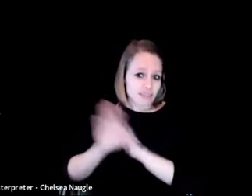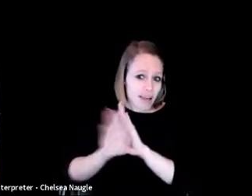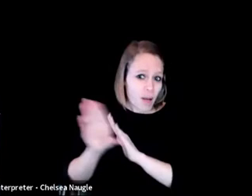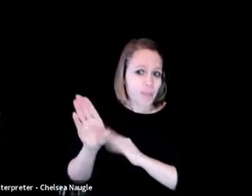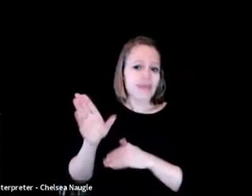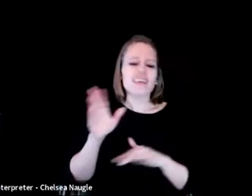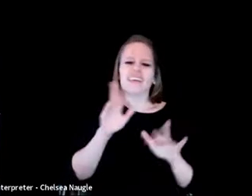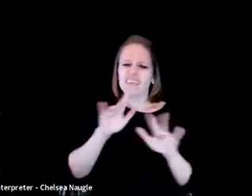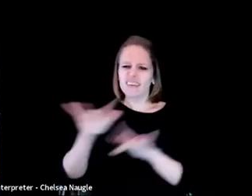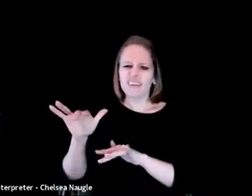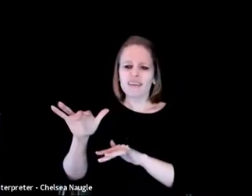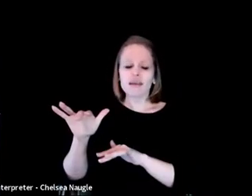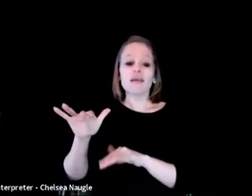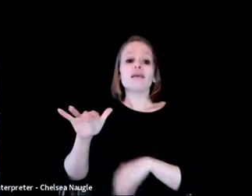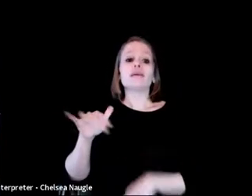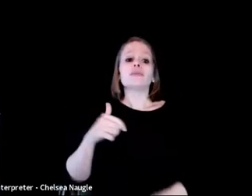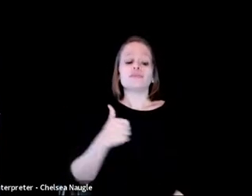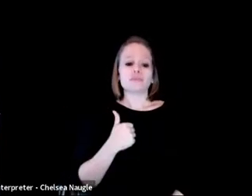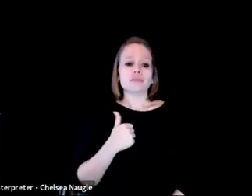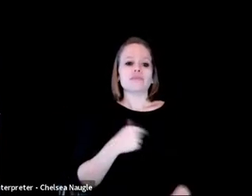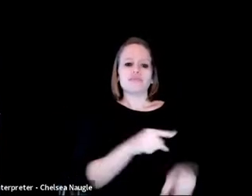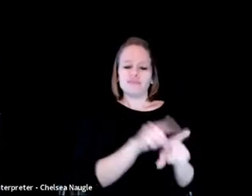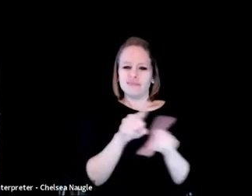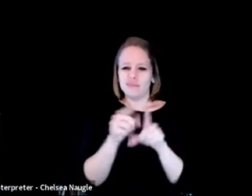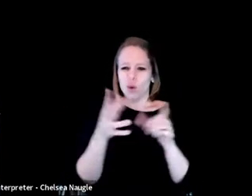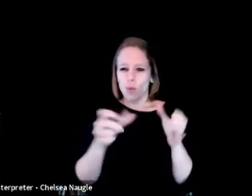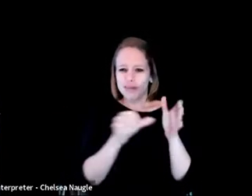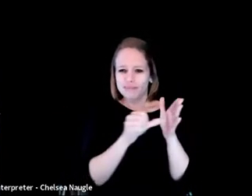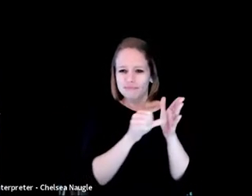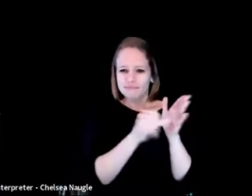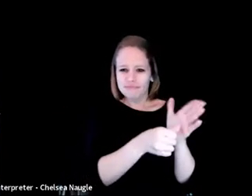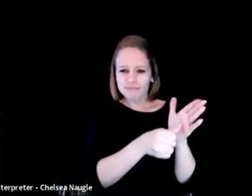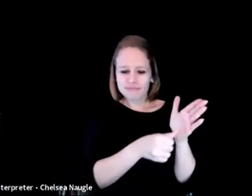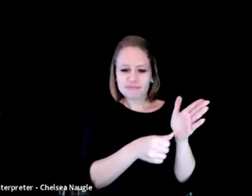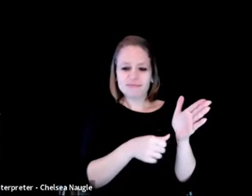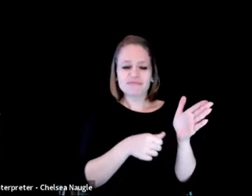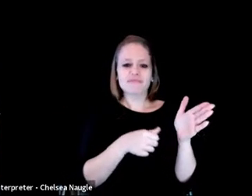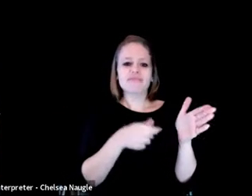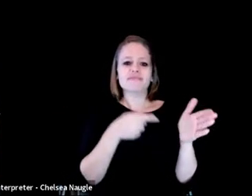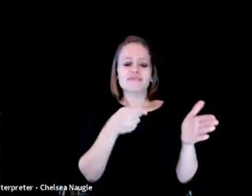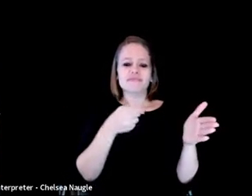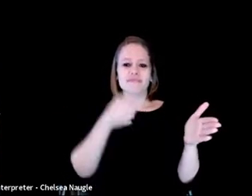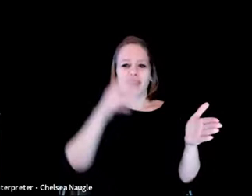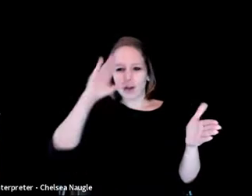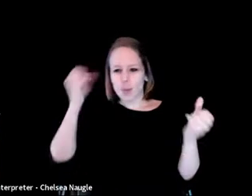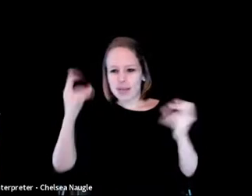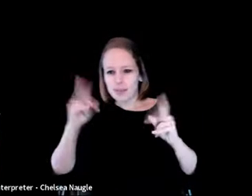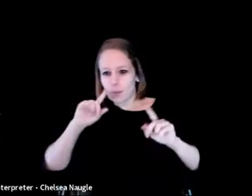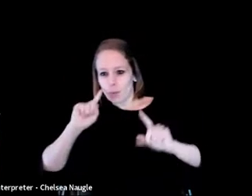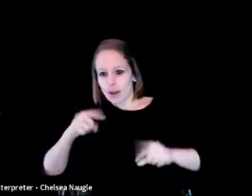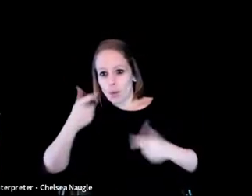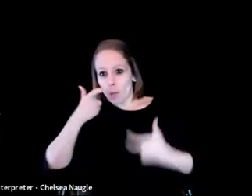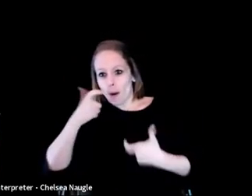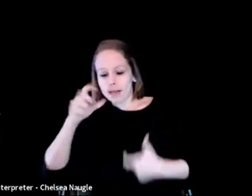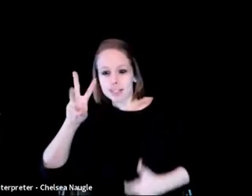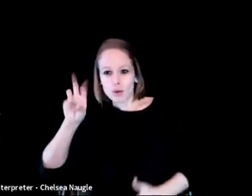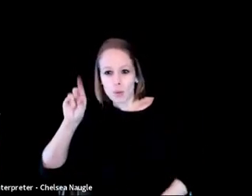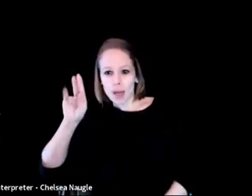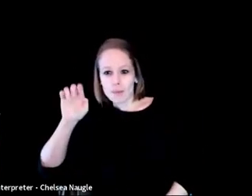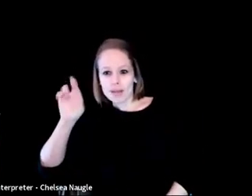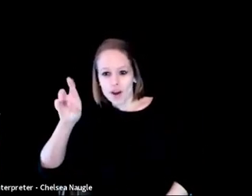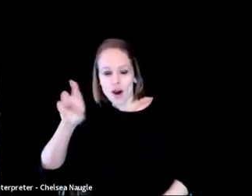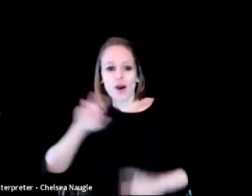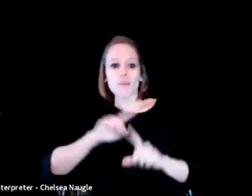I also wanted to put this out here because I know he's a big friend of everybody out there that's been attending these webinars, and those that are putting him on is